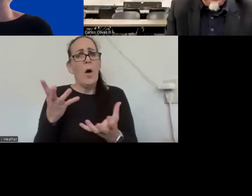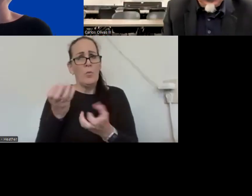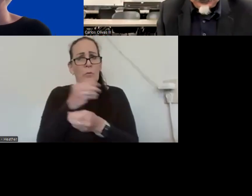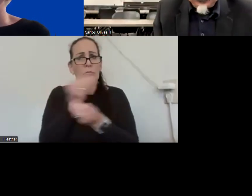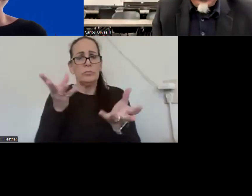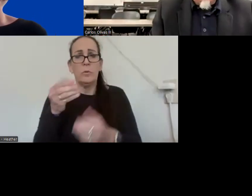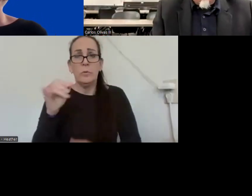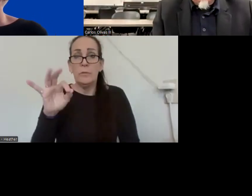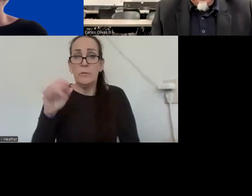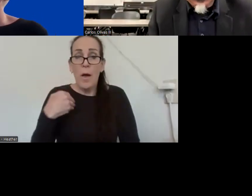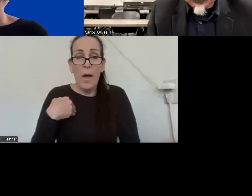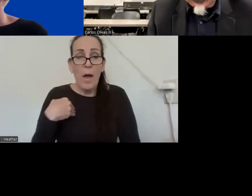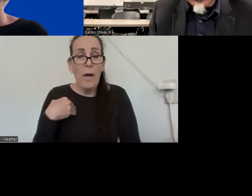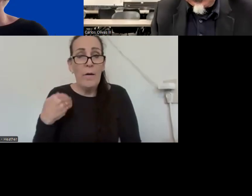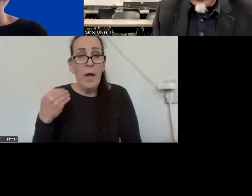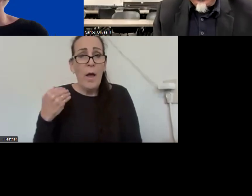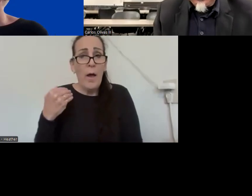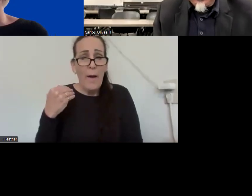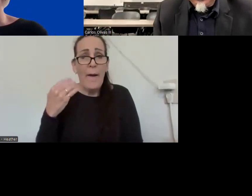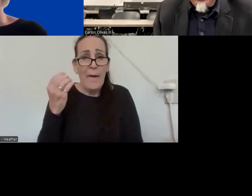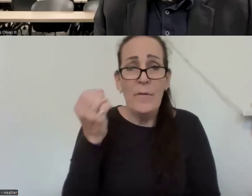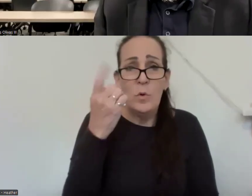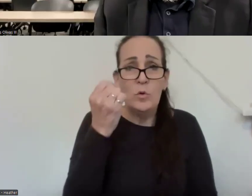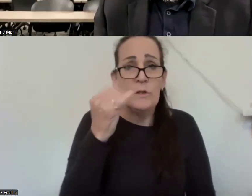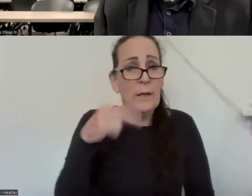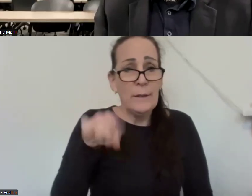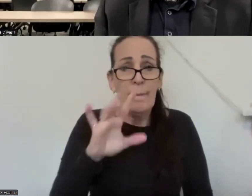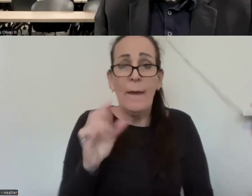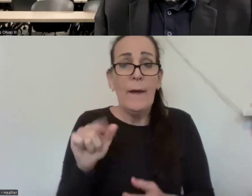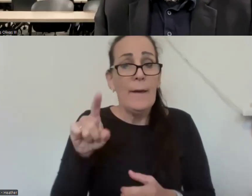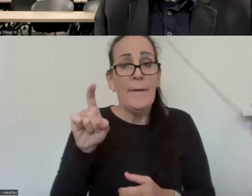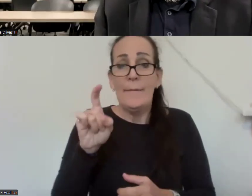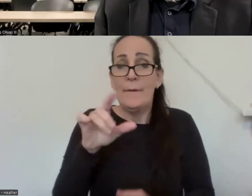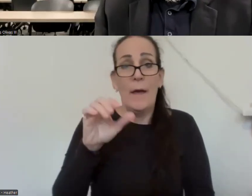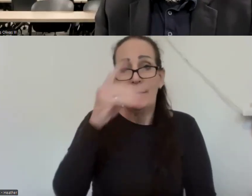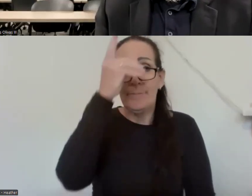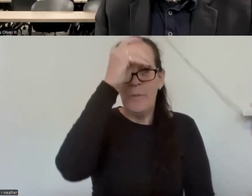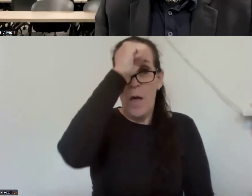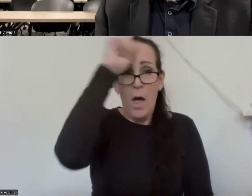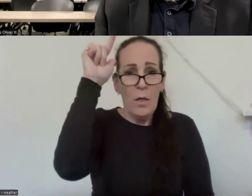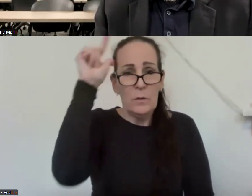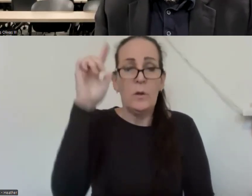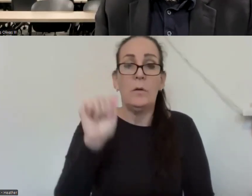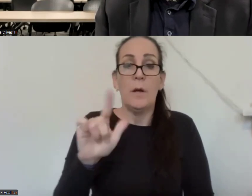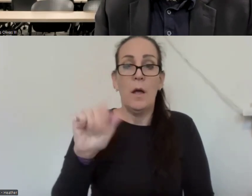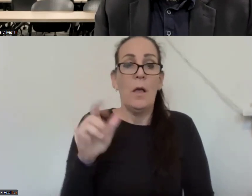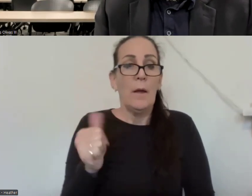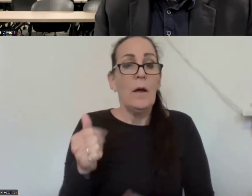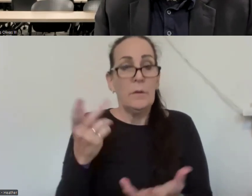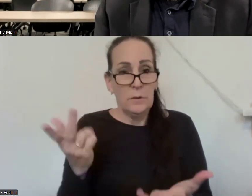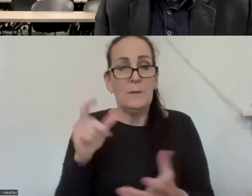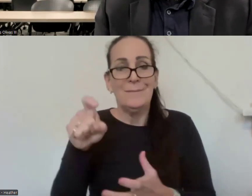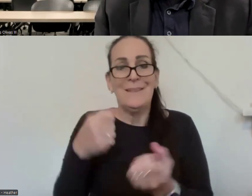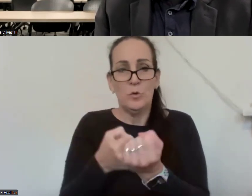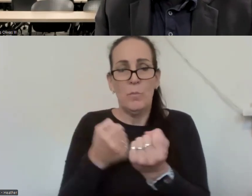service providers like my own Alzheimer's Los Angeles about the need for support for men who are caregivers. I see that Michelle put something in